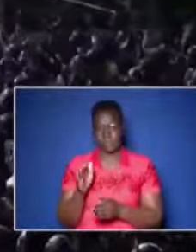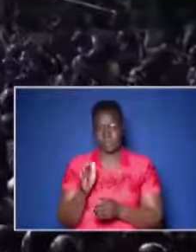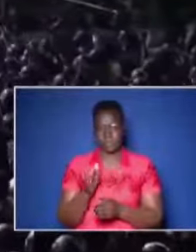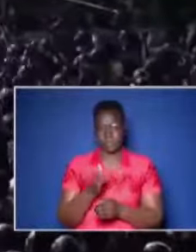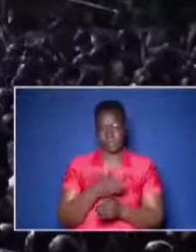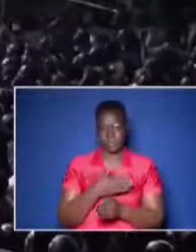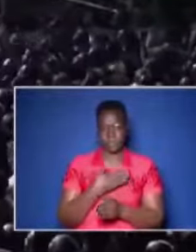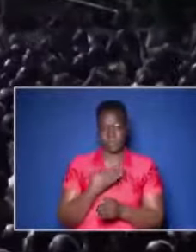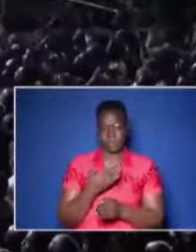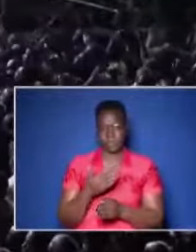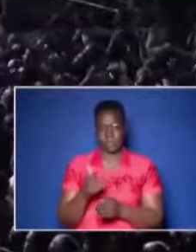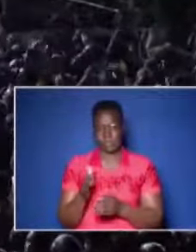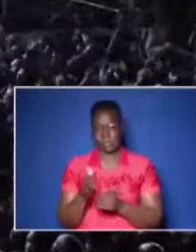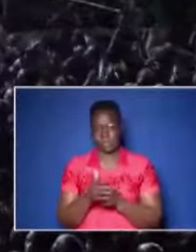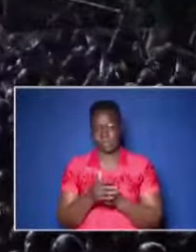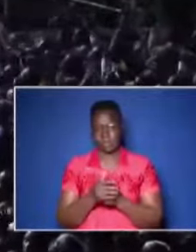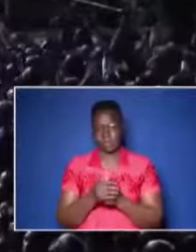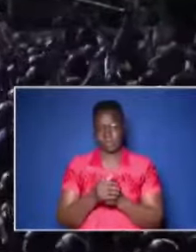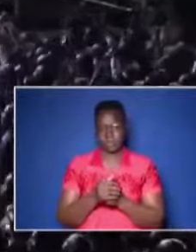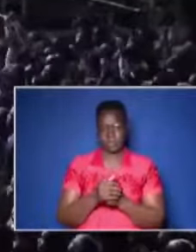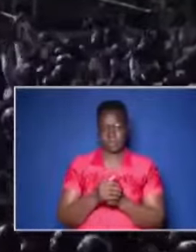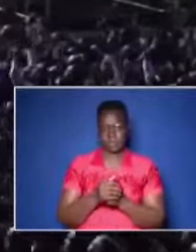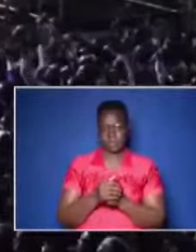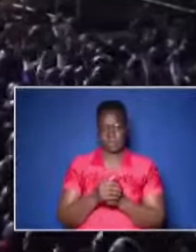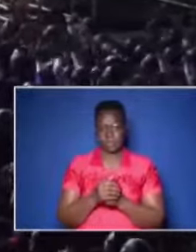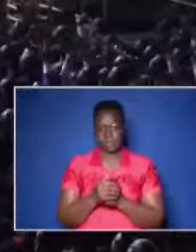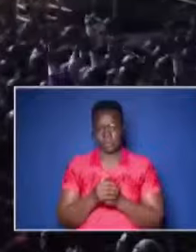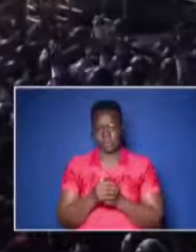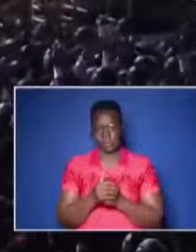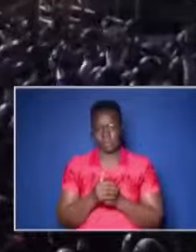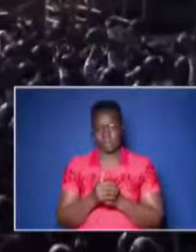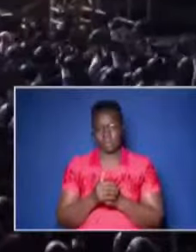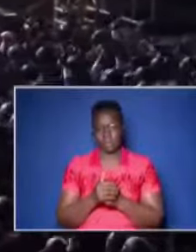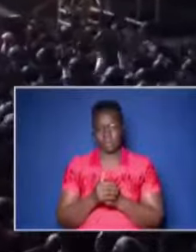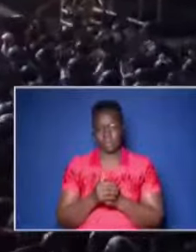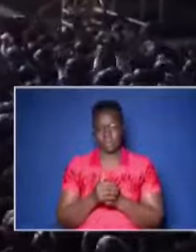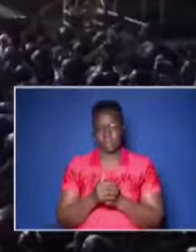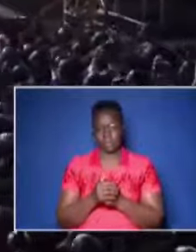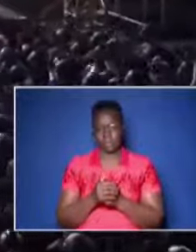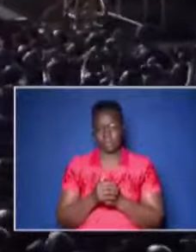within that the